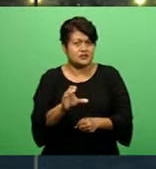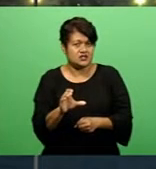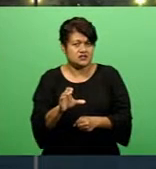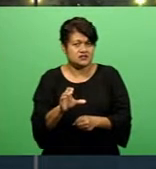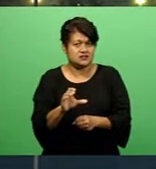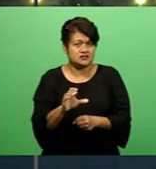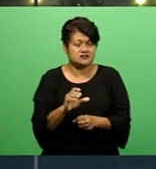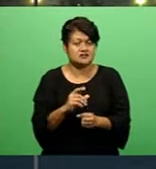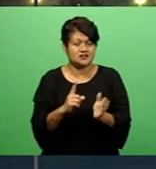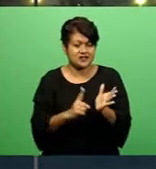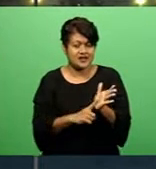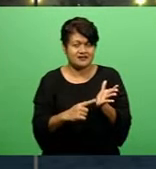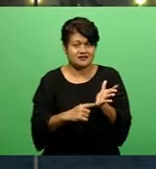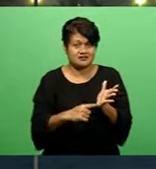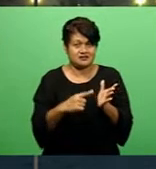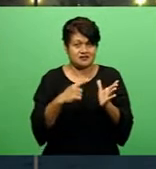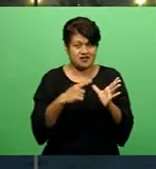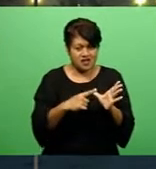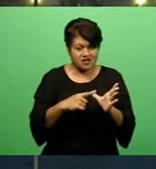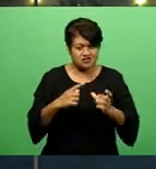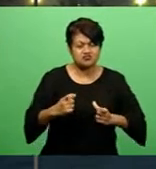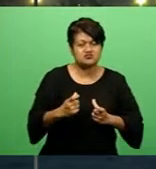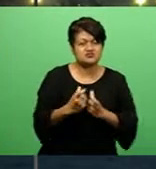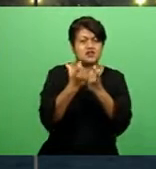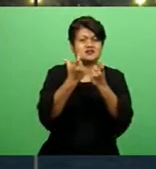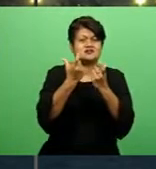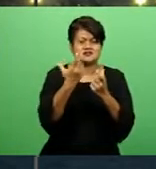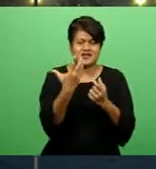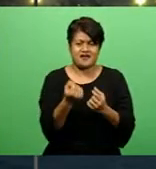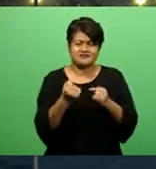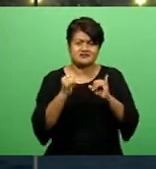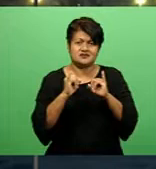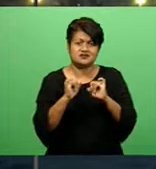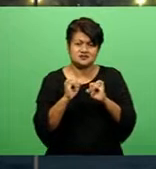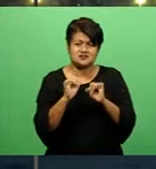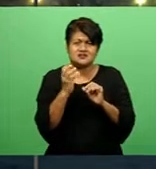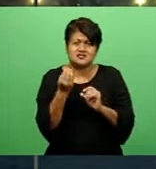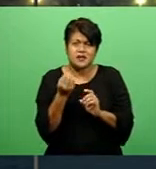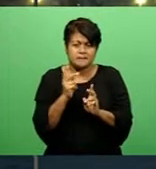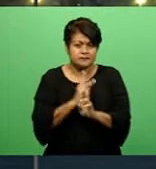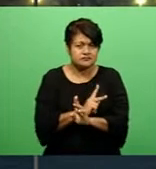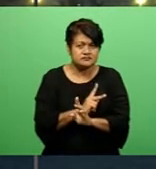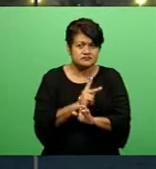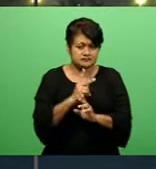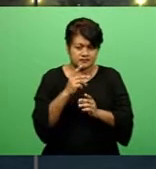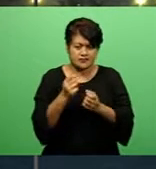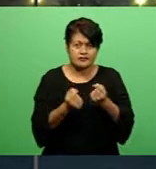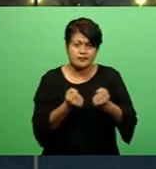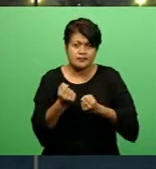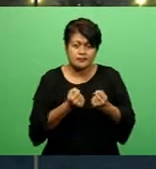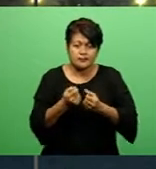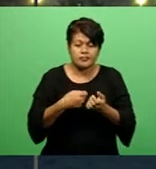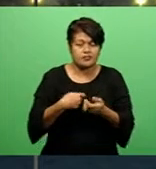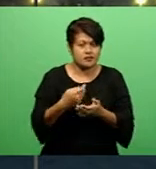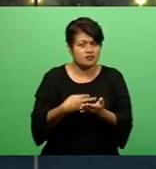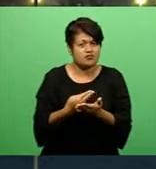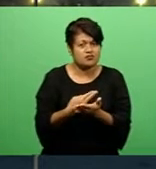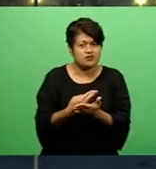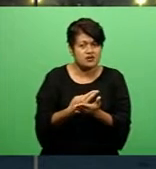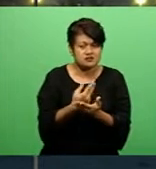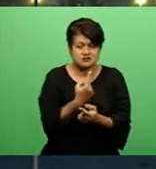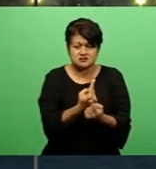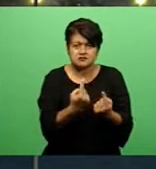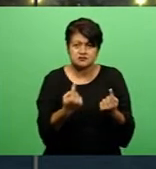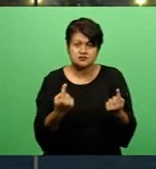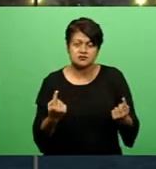Transport Authority is facing challenges in tackling the issue. Some private vehicles are being rented out by individuals and companies